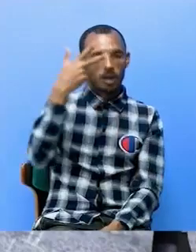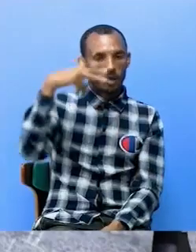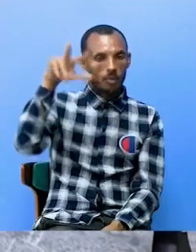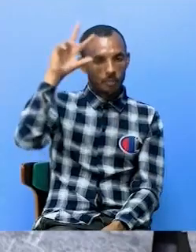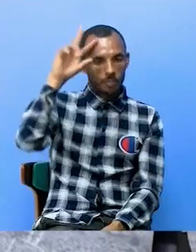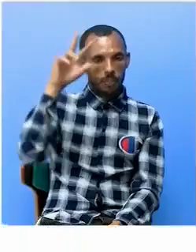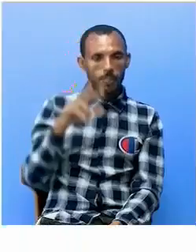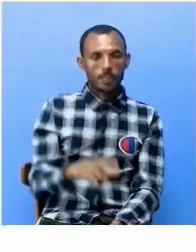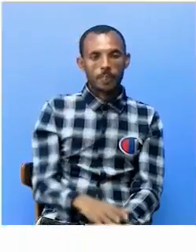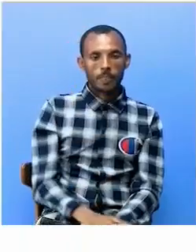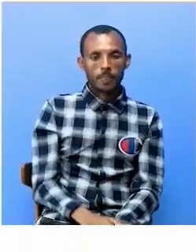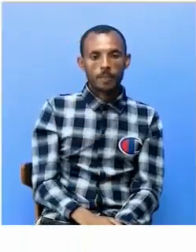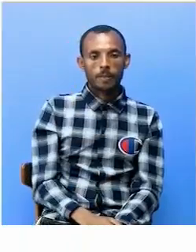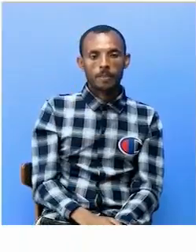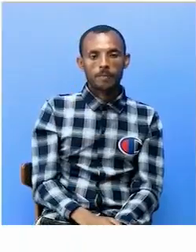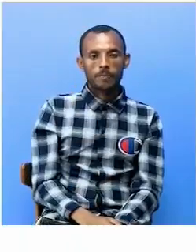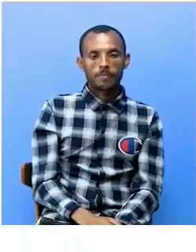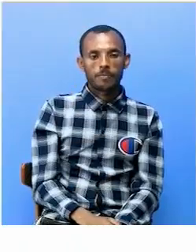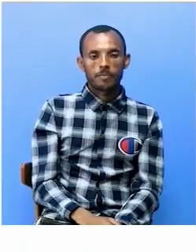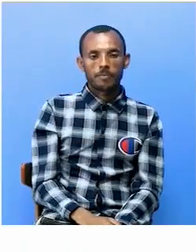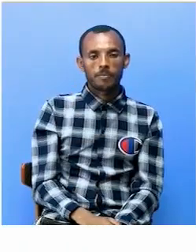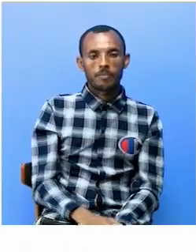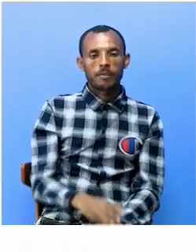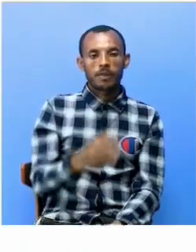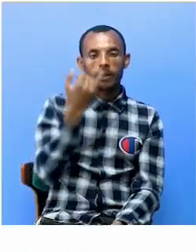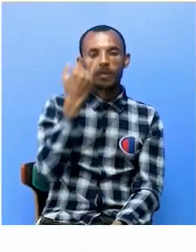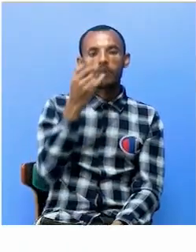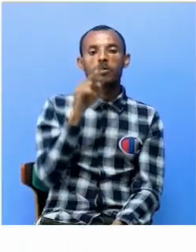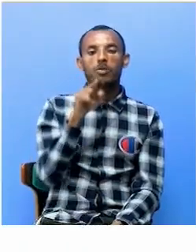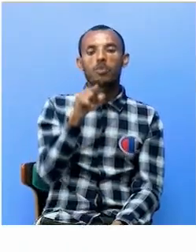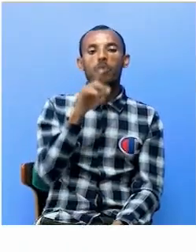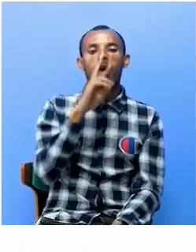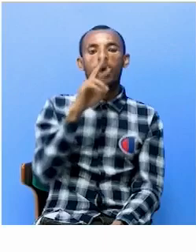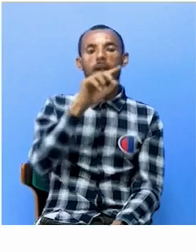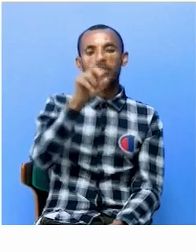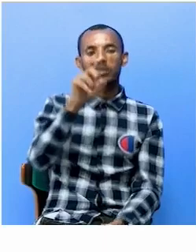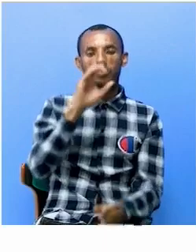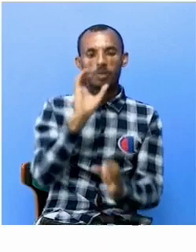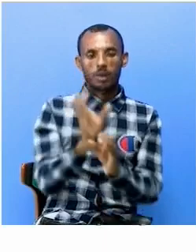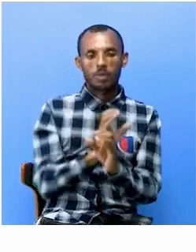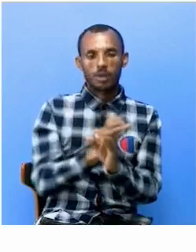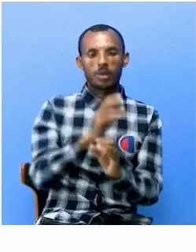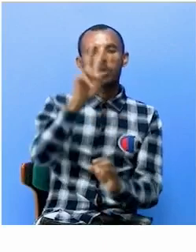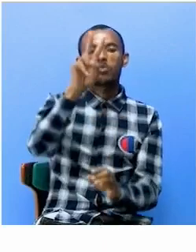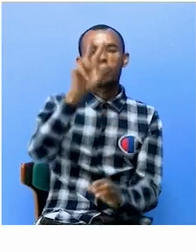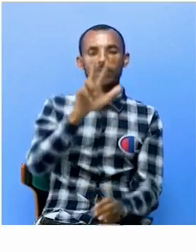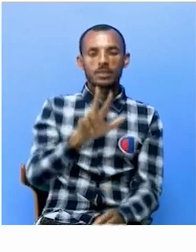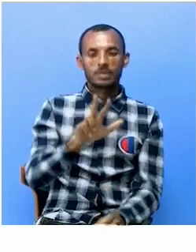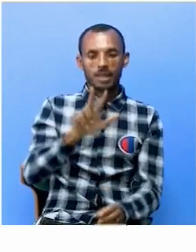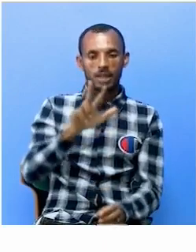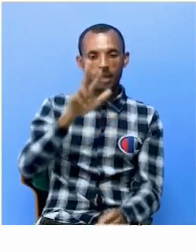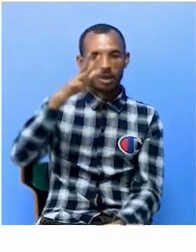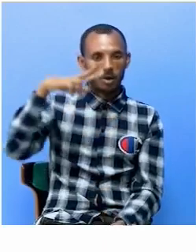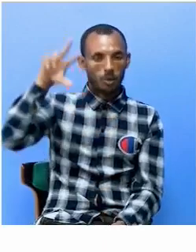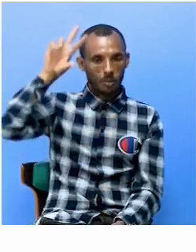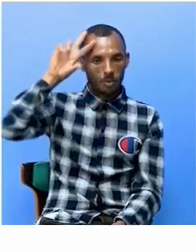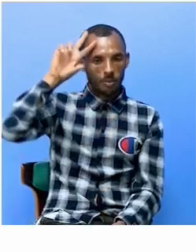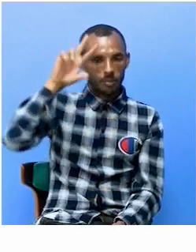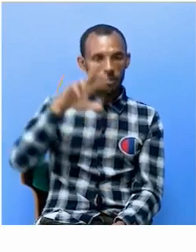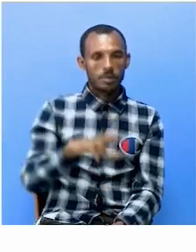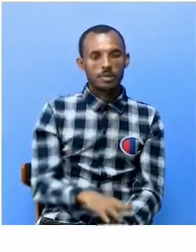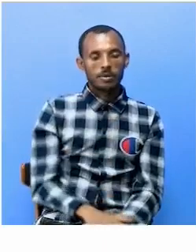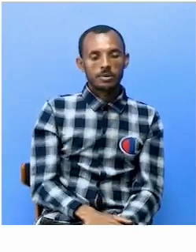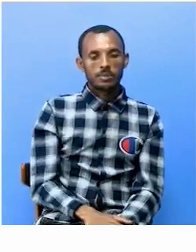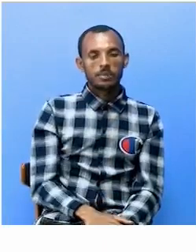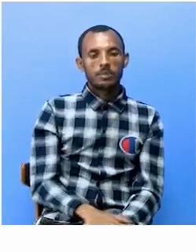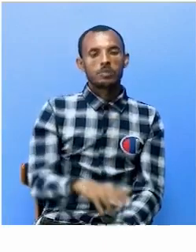cube. So if you are asked to calculate 2 over 3 the whole cube,